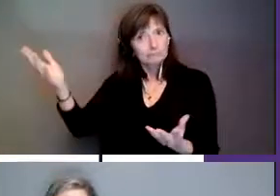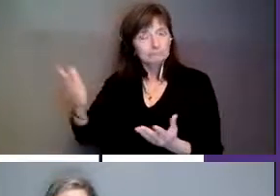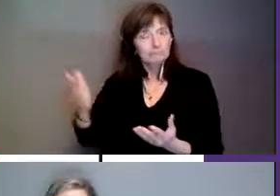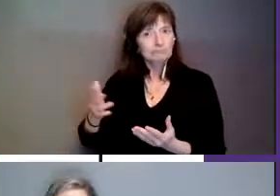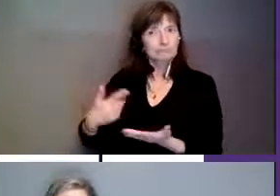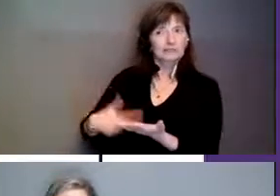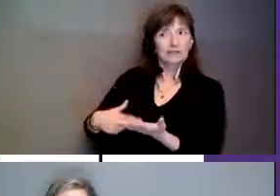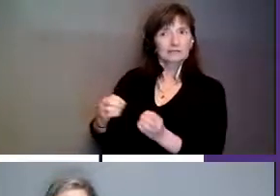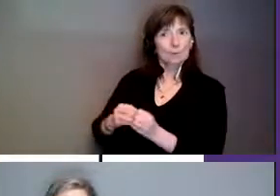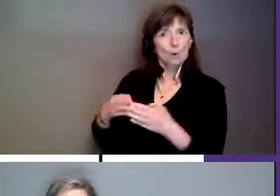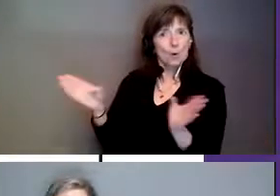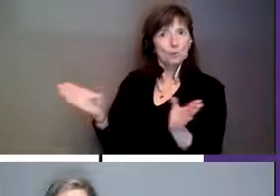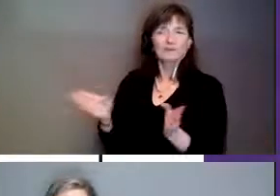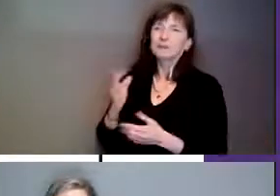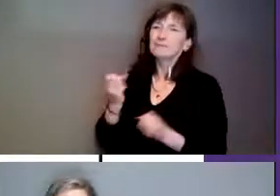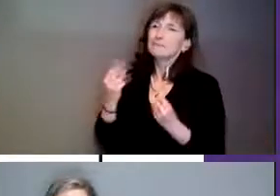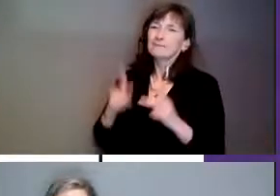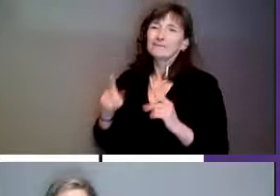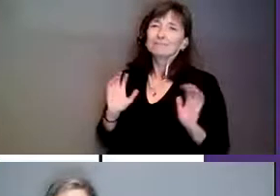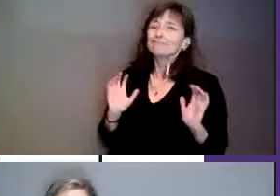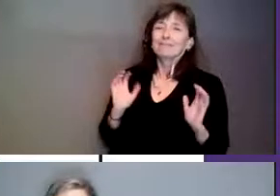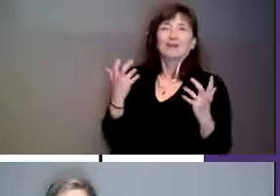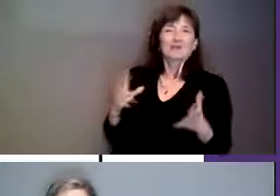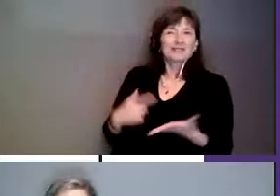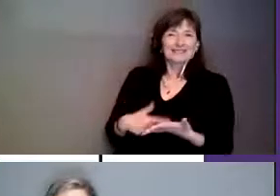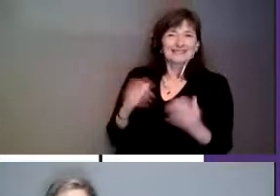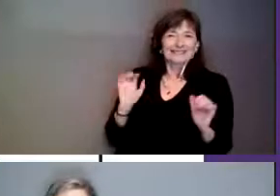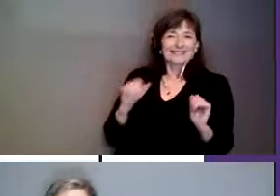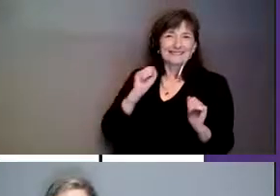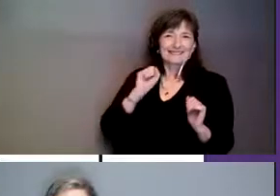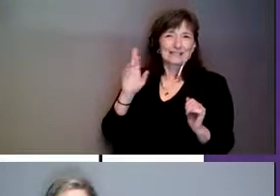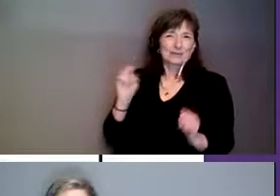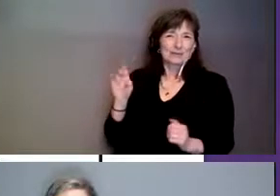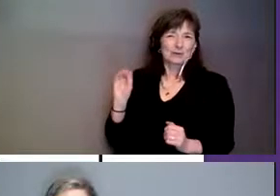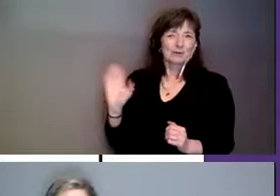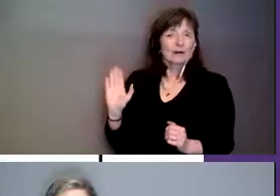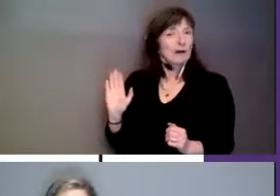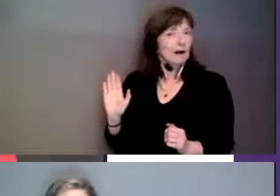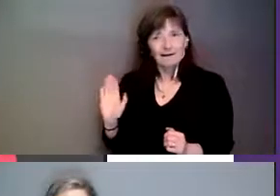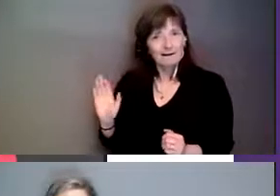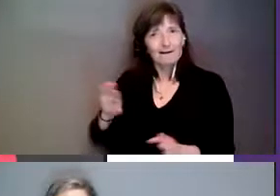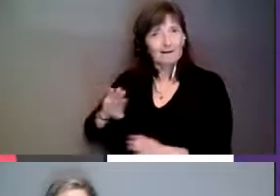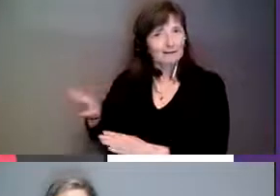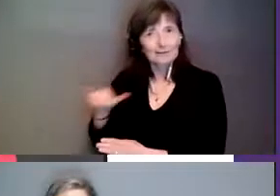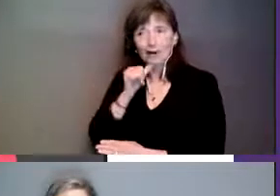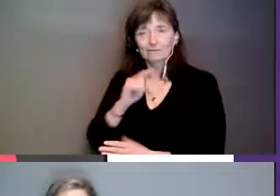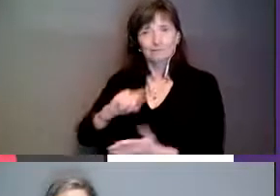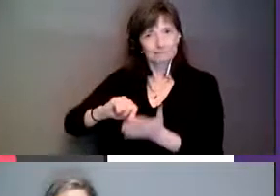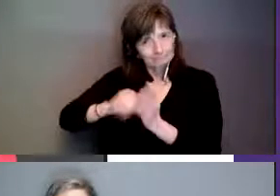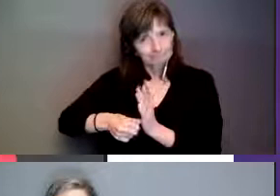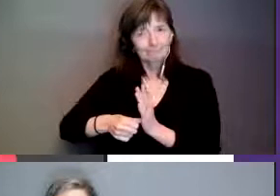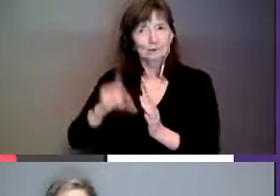often don't want to talk about, which is why it's important to talk about it, to get the word out. So one of